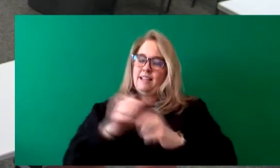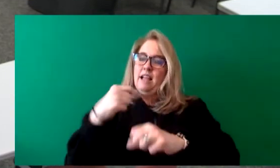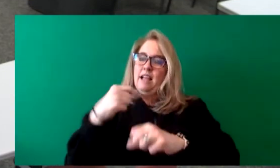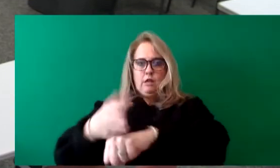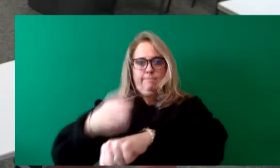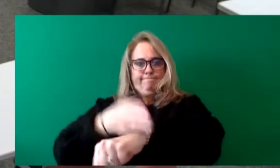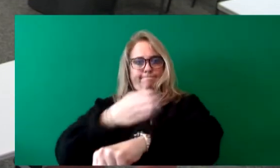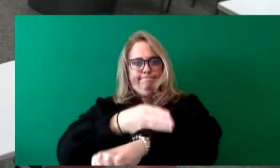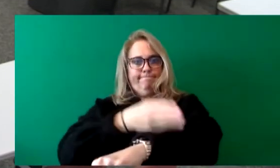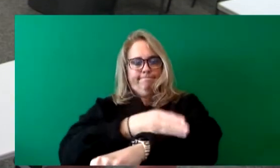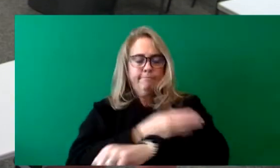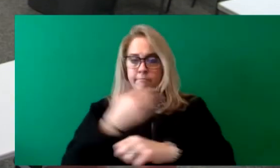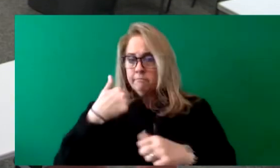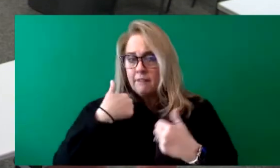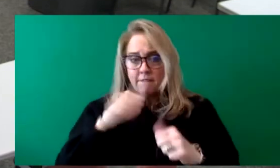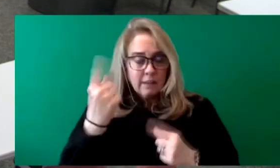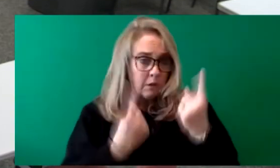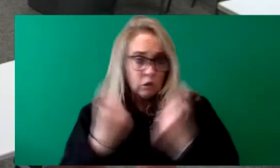members, please?